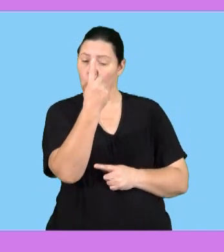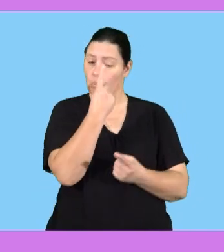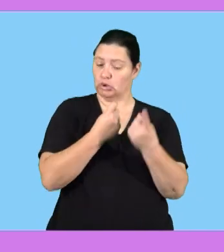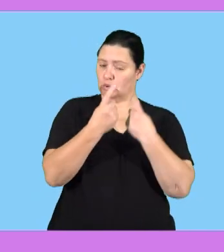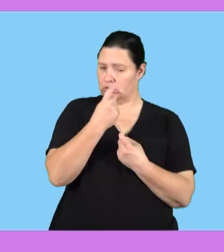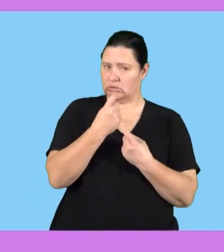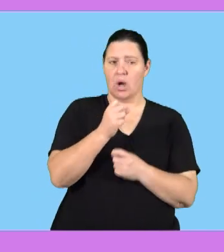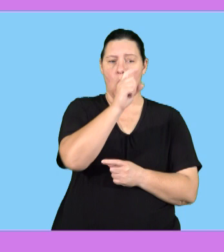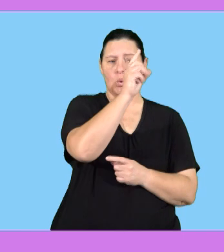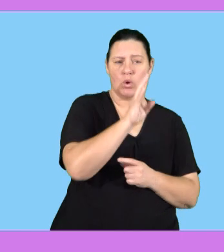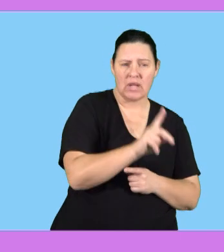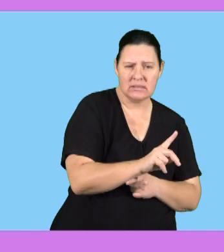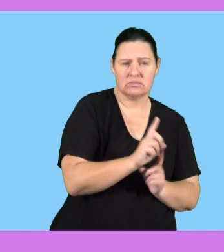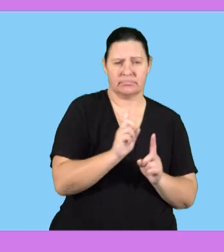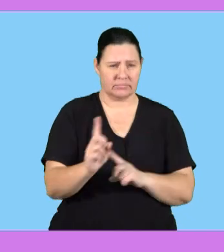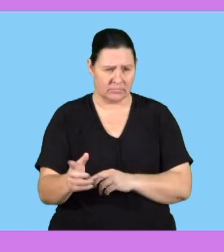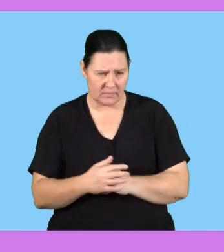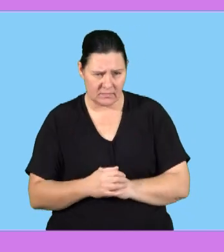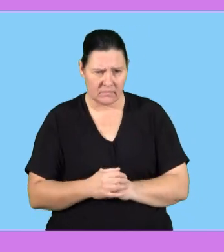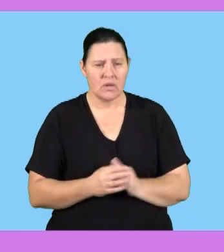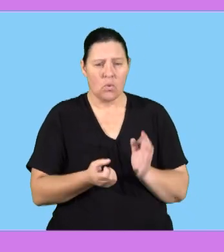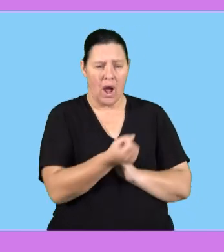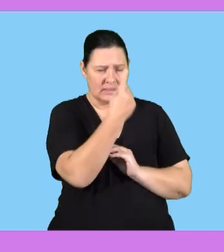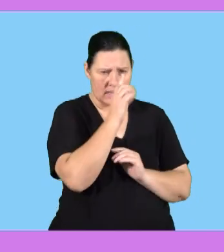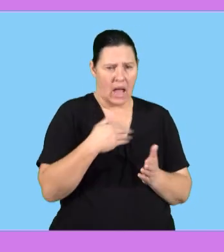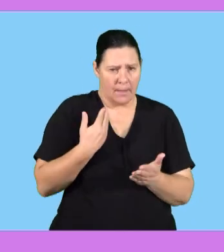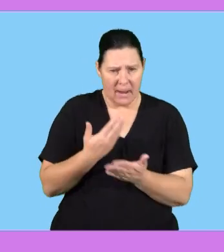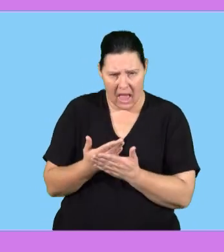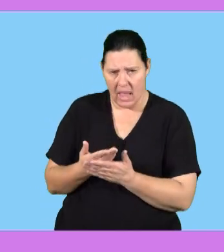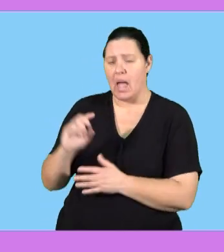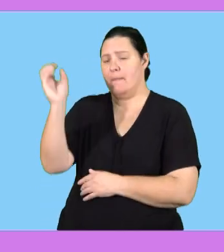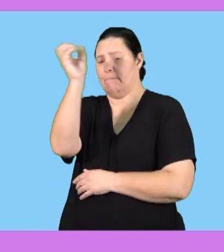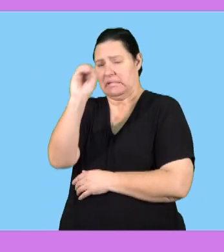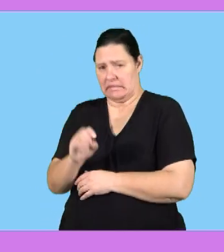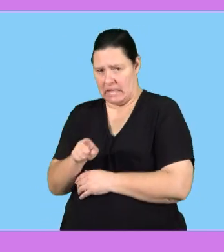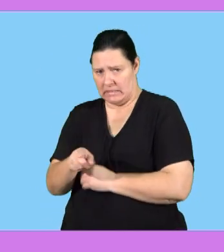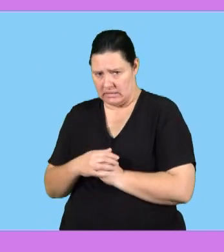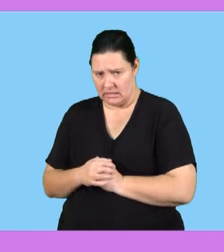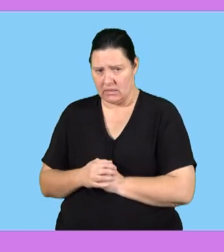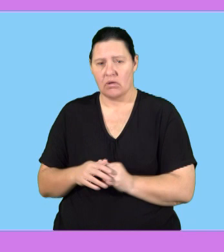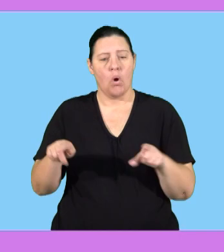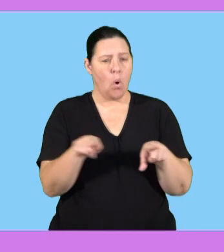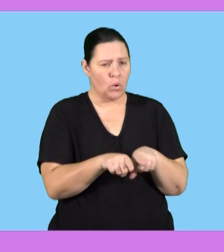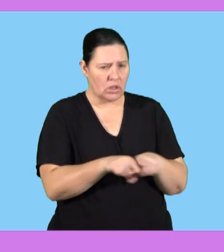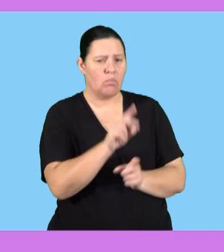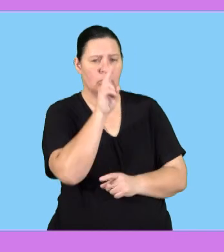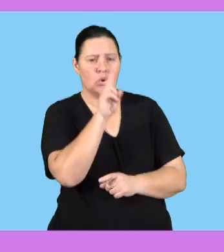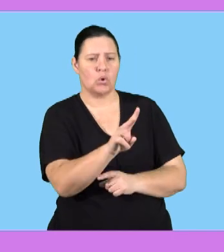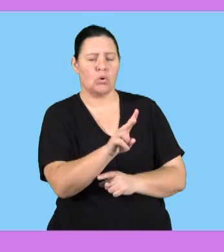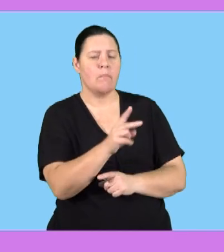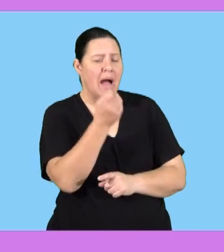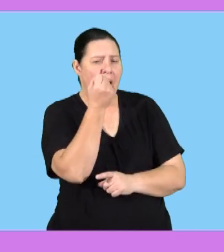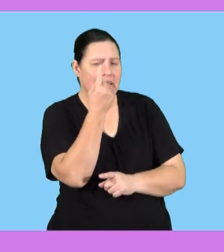of quartiles. Thereafter, you must also understand and apply the concepts of percentiles. We will also look